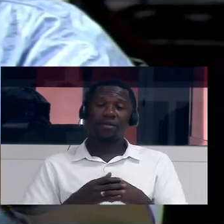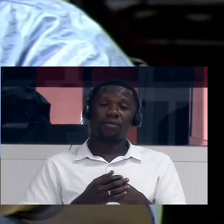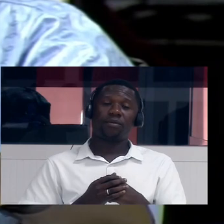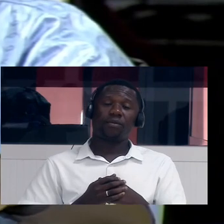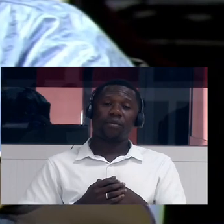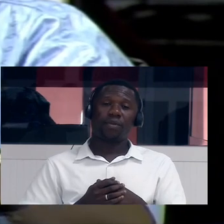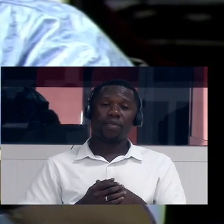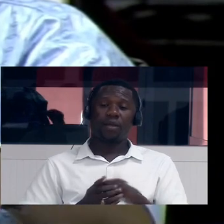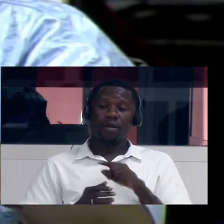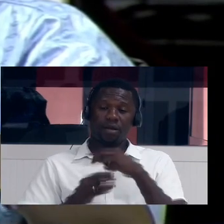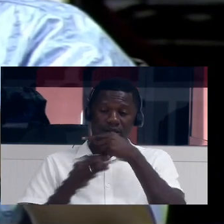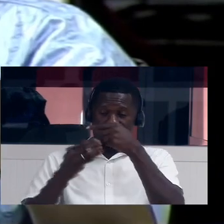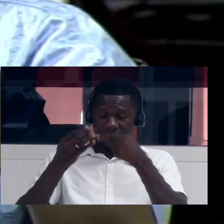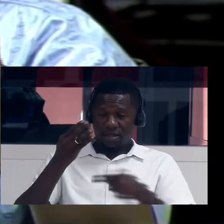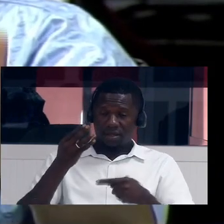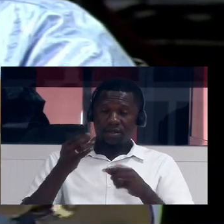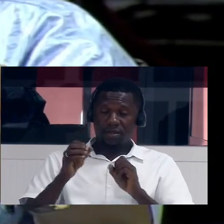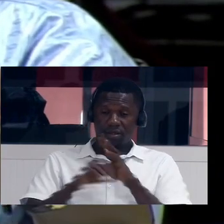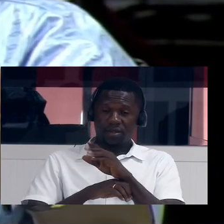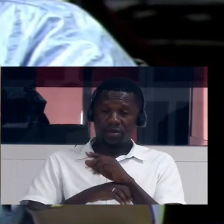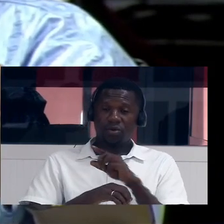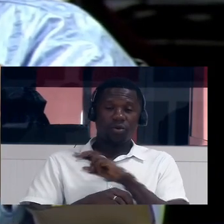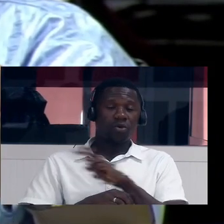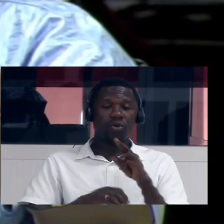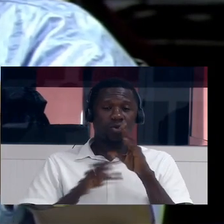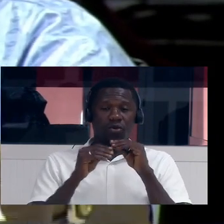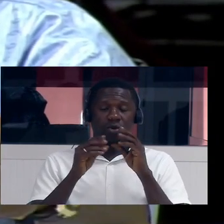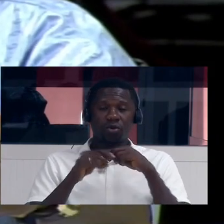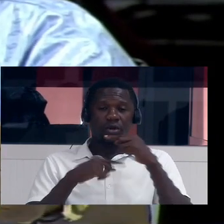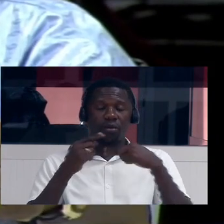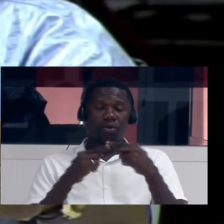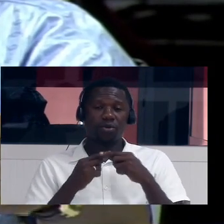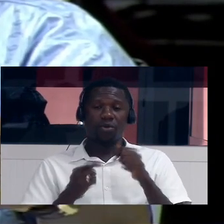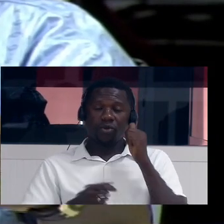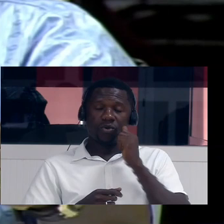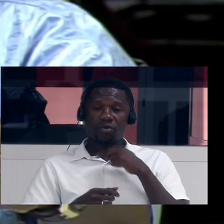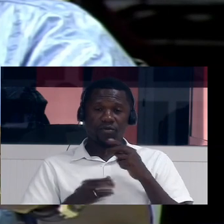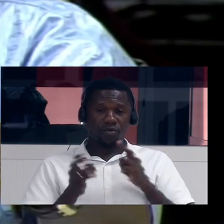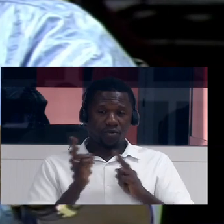These instructions did not talk about use of weapons.